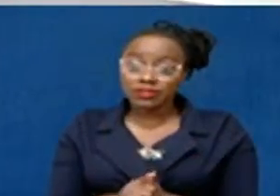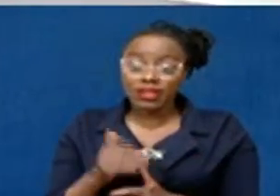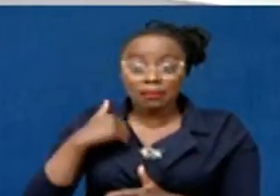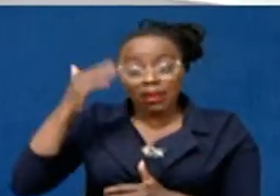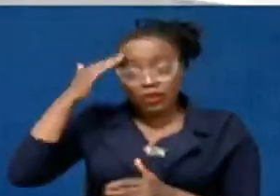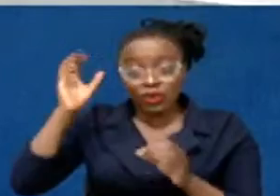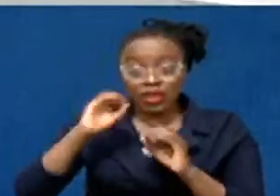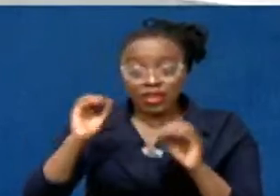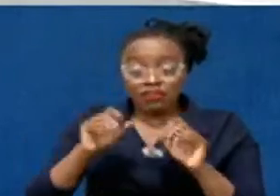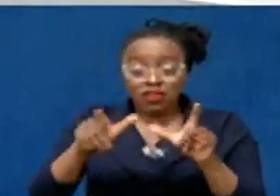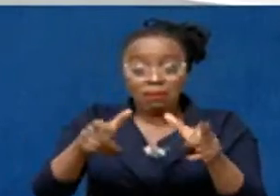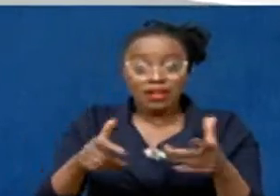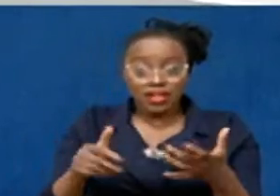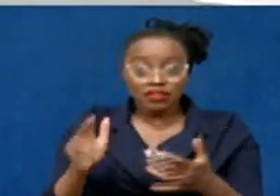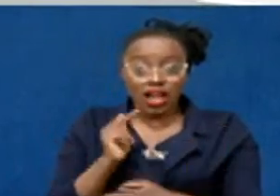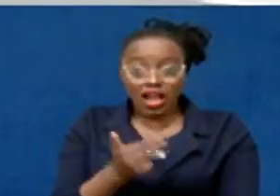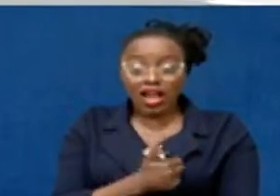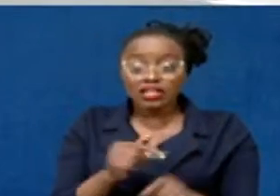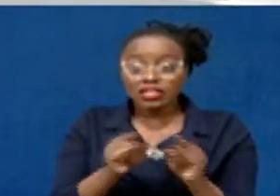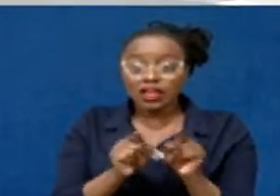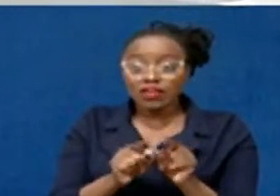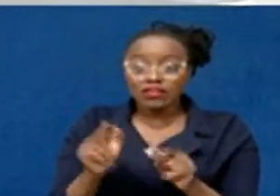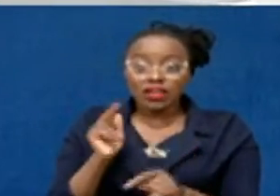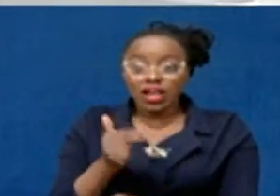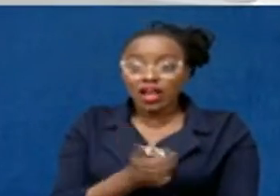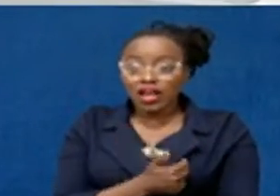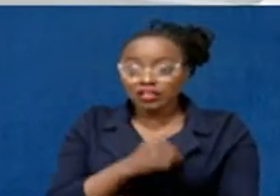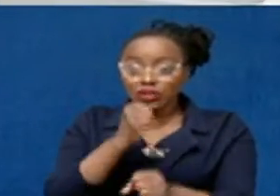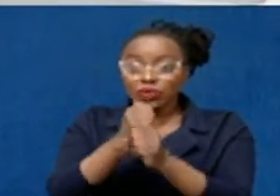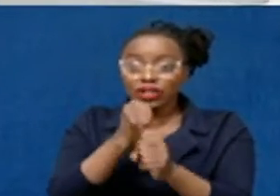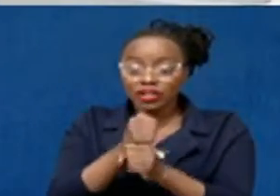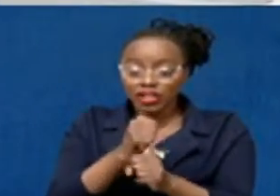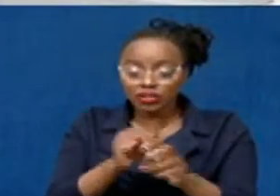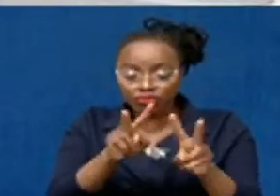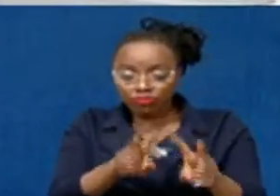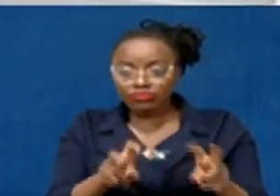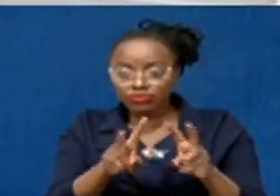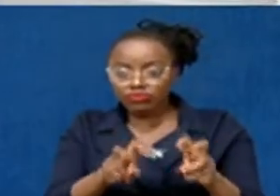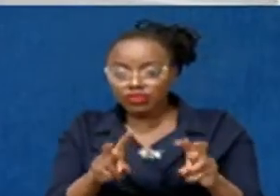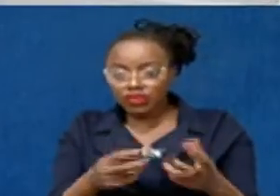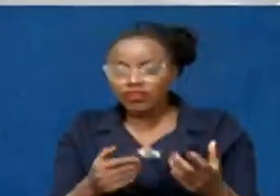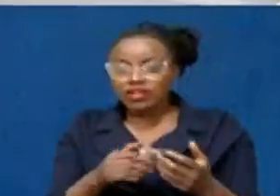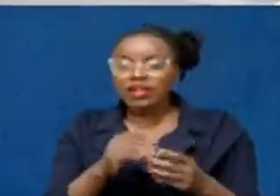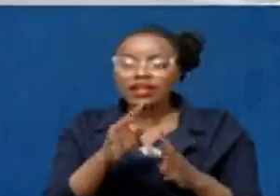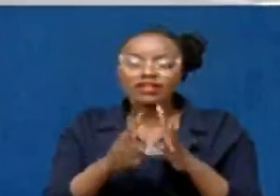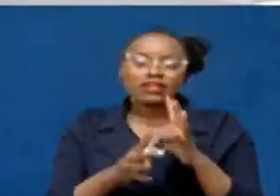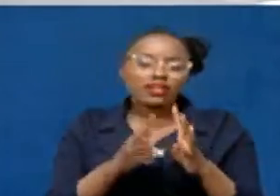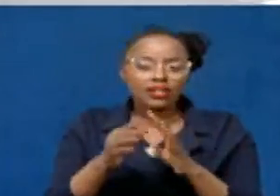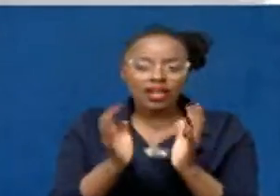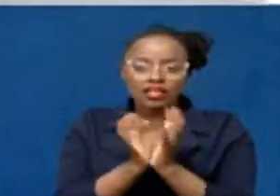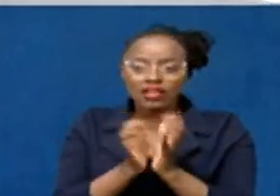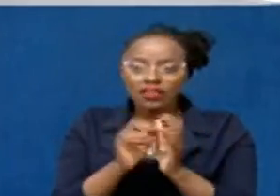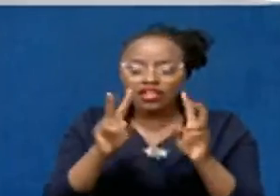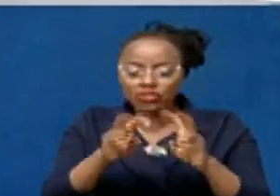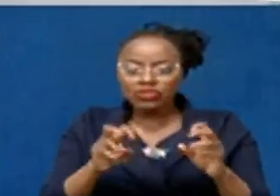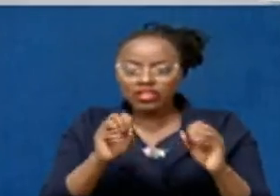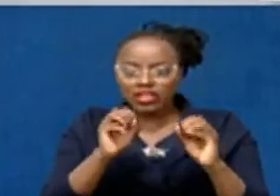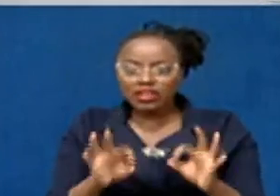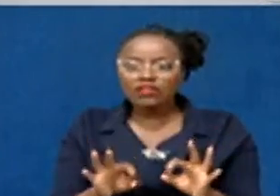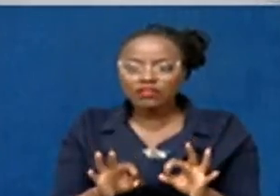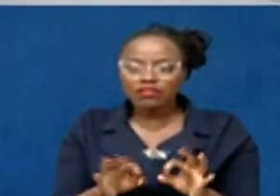I don't know if media, if even us, whether we actually did due diligence at the gates of Kasarani today, just to check